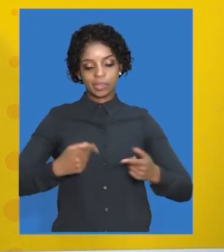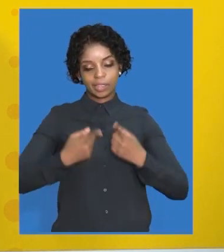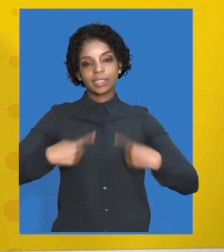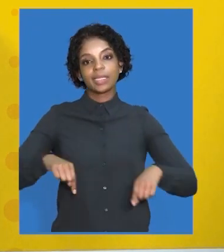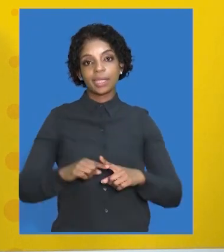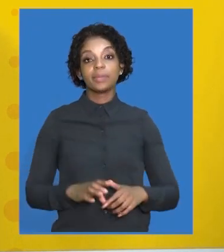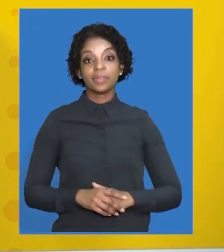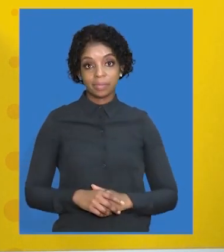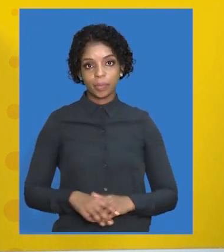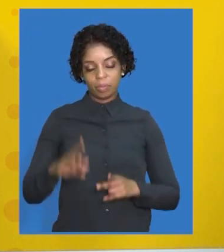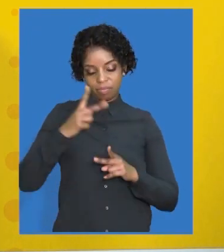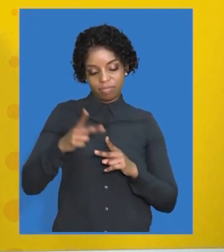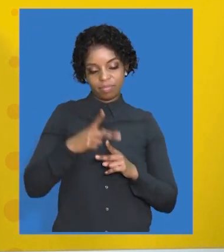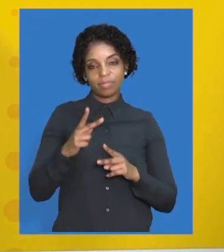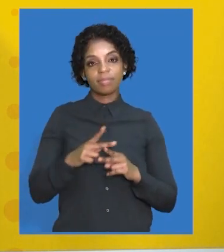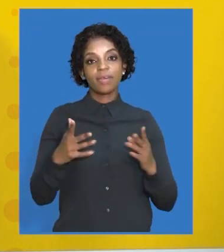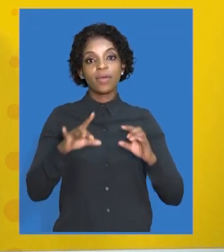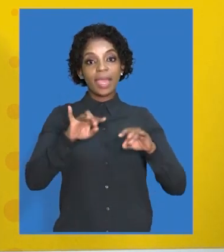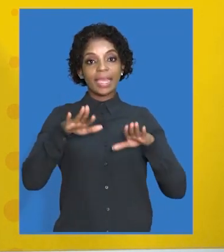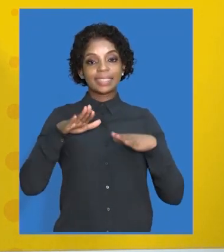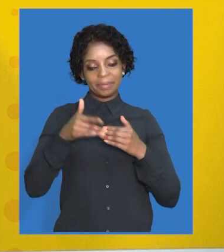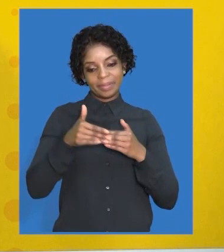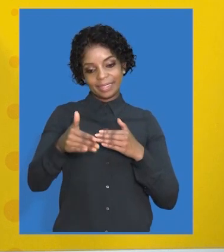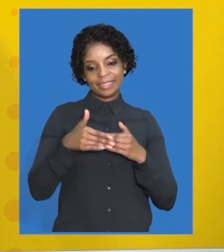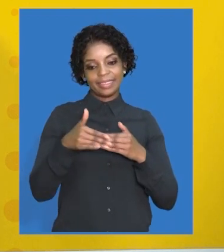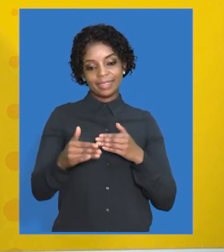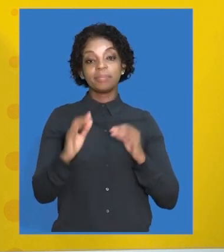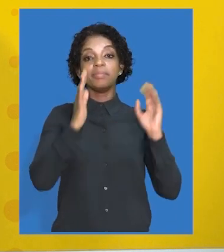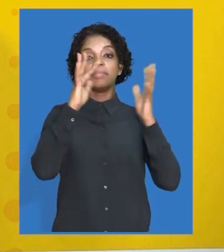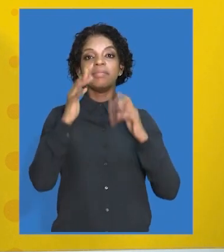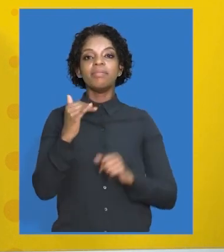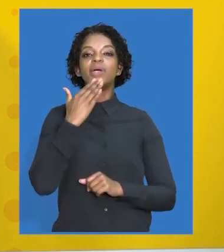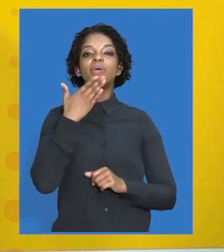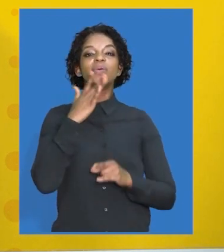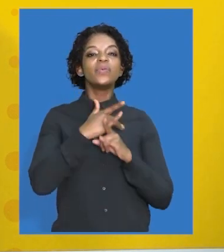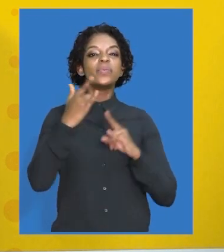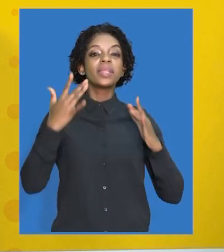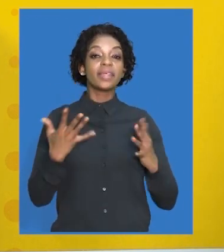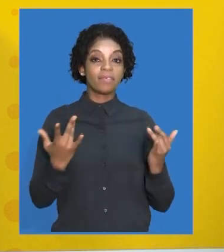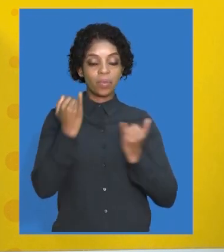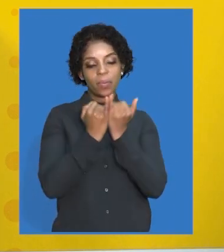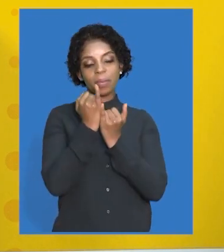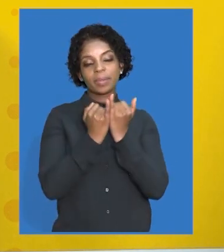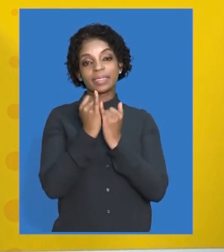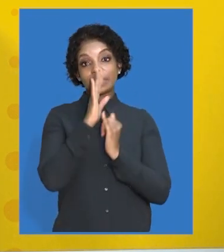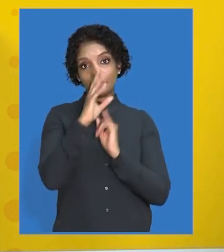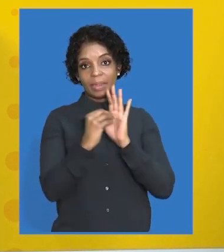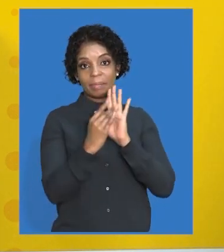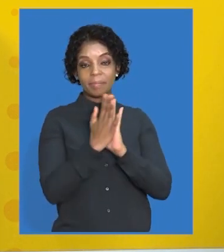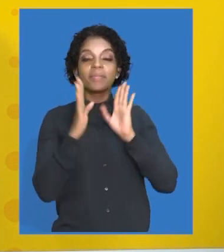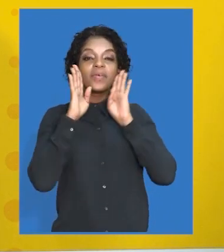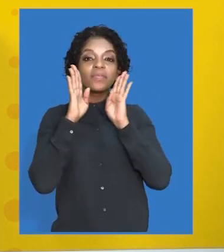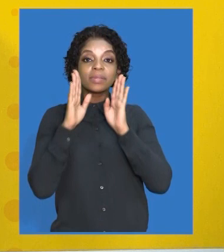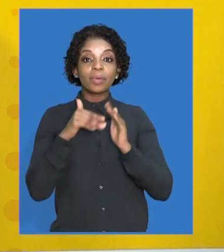revise and prepare yourselves for the upcoming exam. Congratulations to all of the competition winners who will be announced on our Facebook page after the